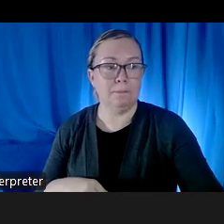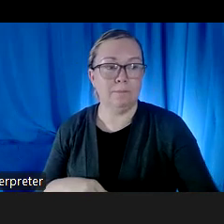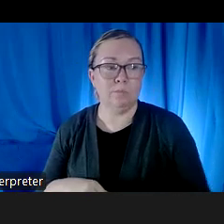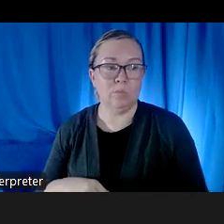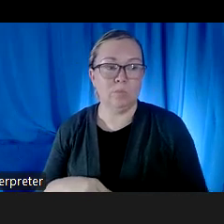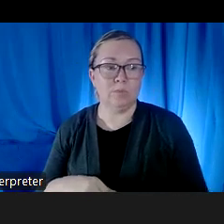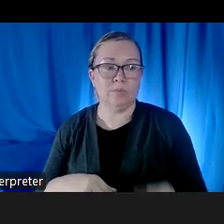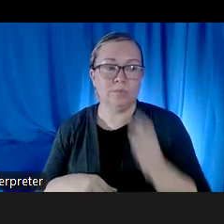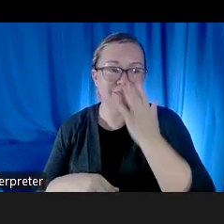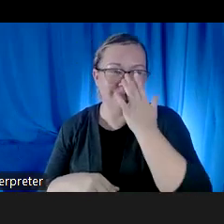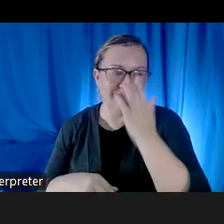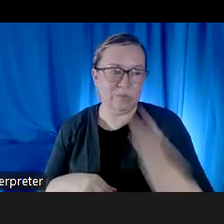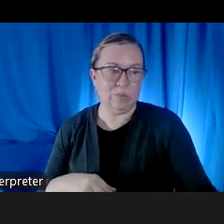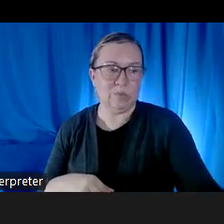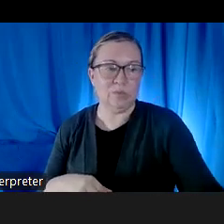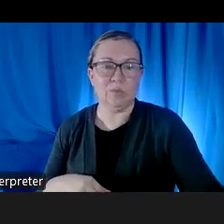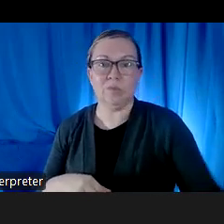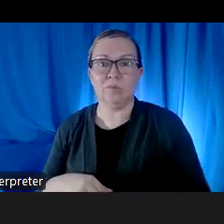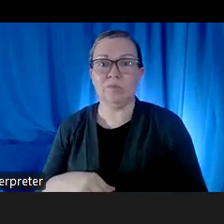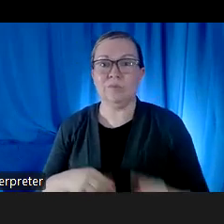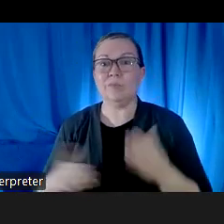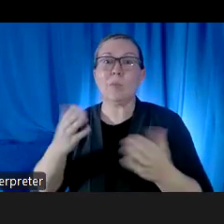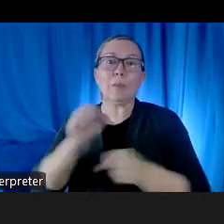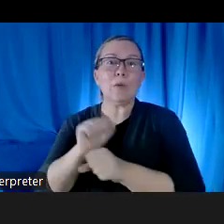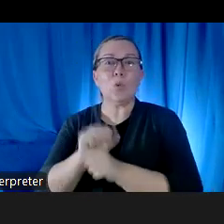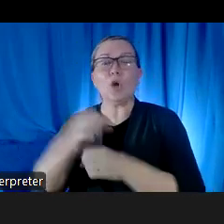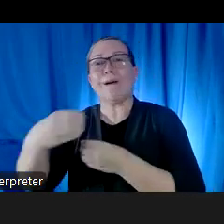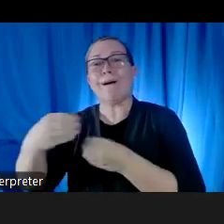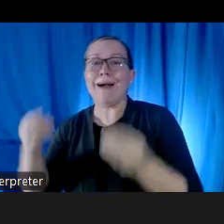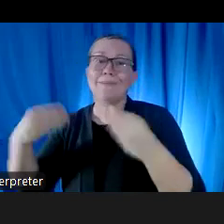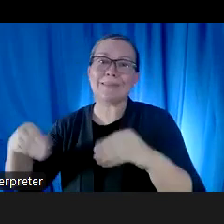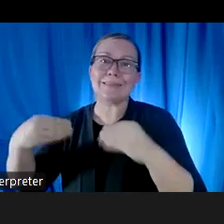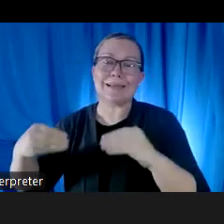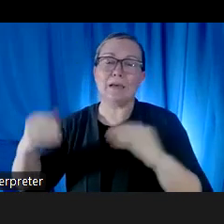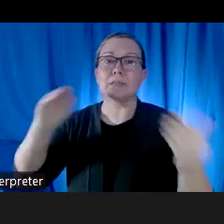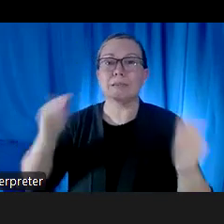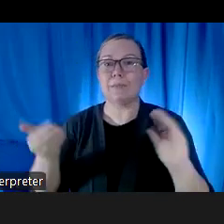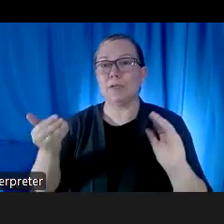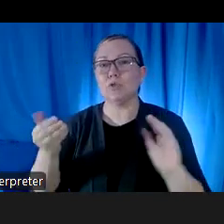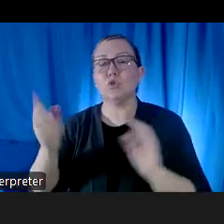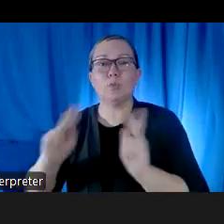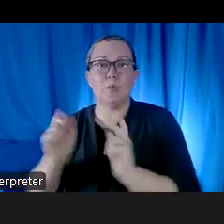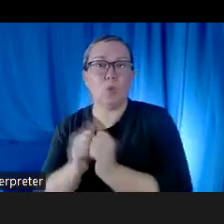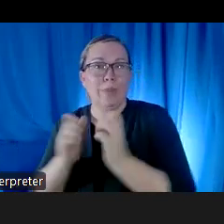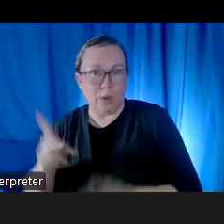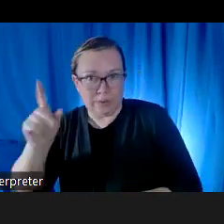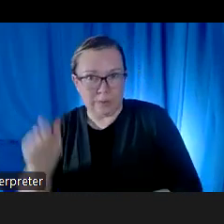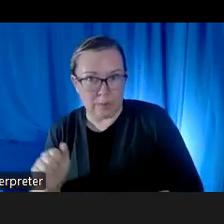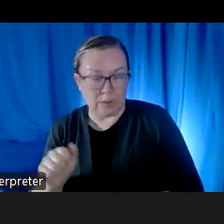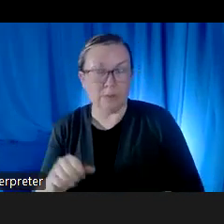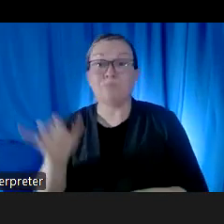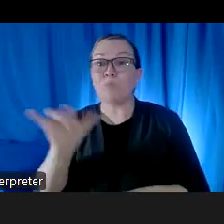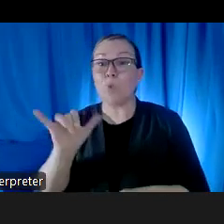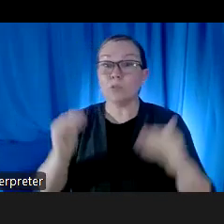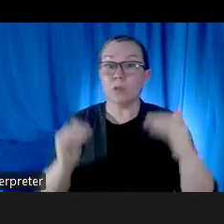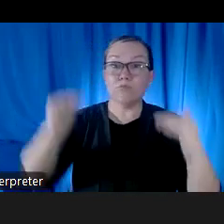moving occupations, and were more likely to work in sales and office occupations than were their counterparts with no disabilities. There are also disparities